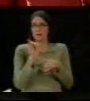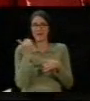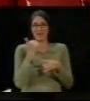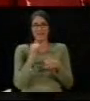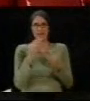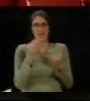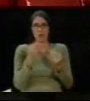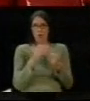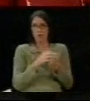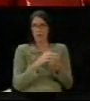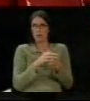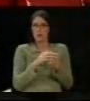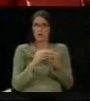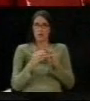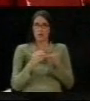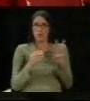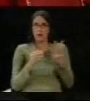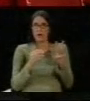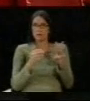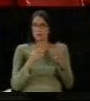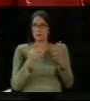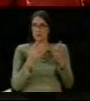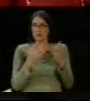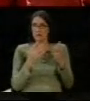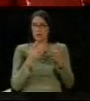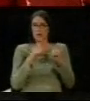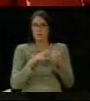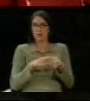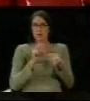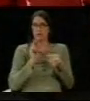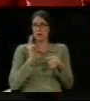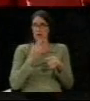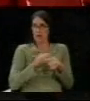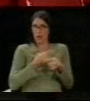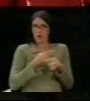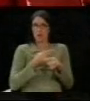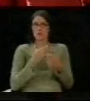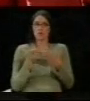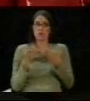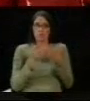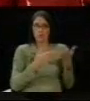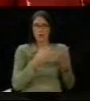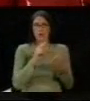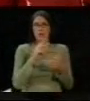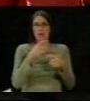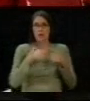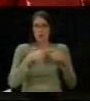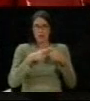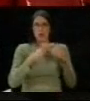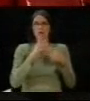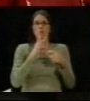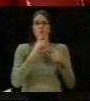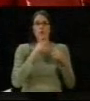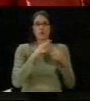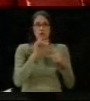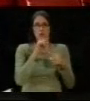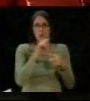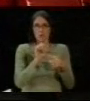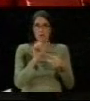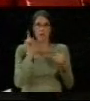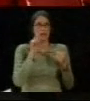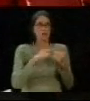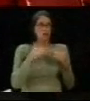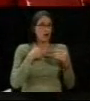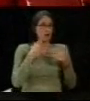that intersection depends on us running utilities to that site. Until utilities reach